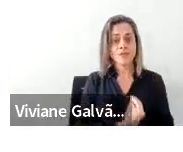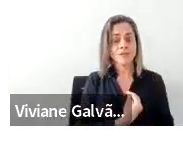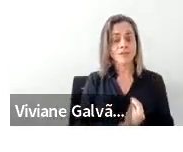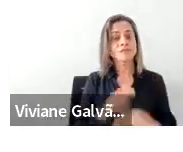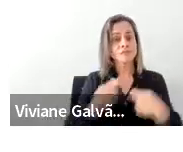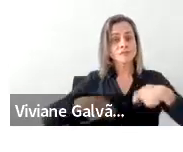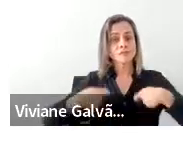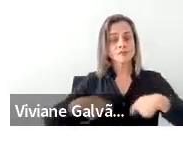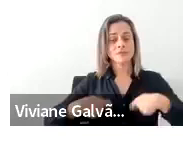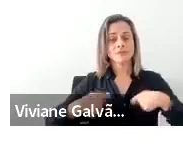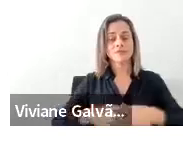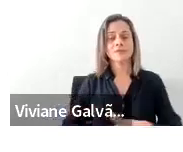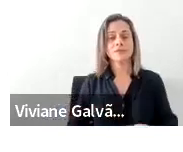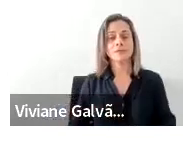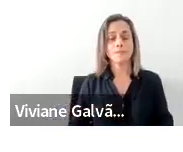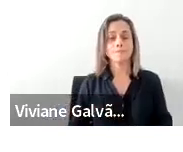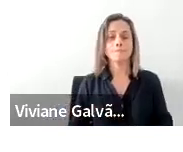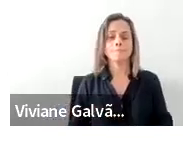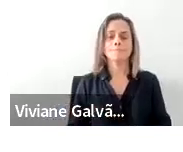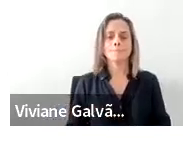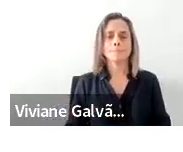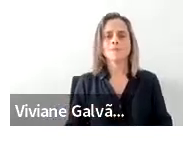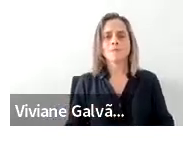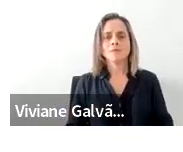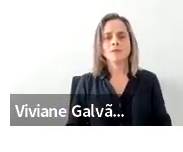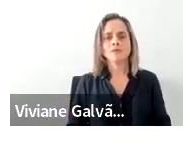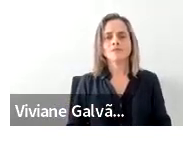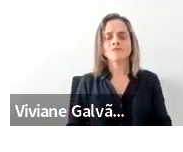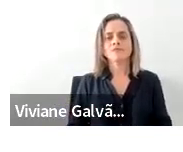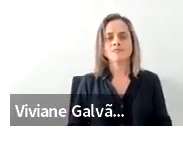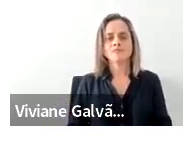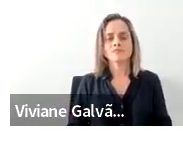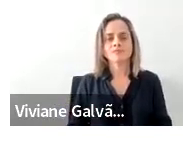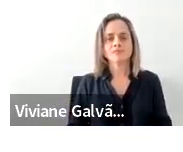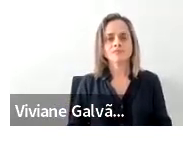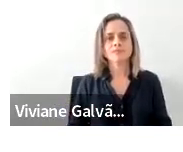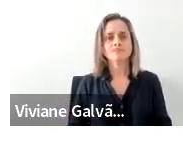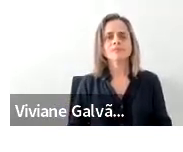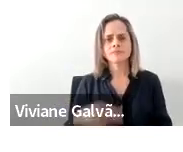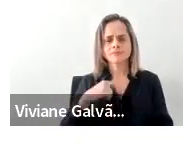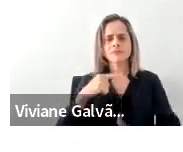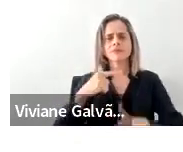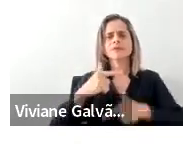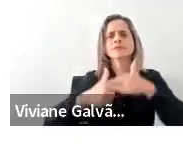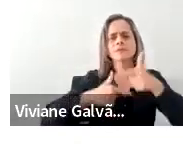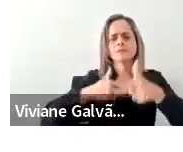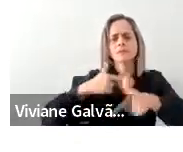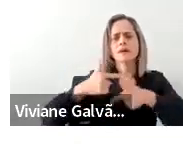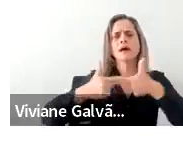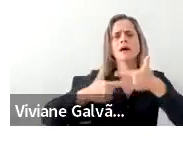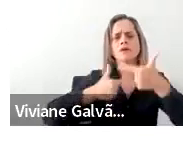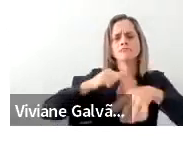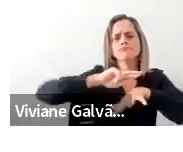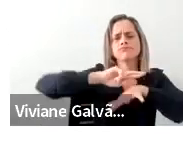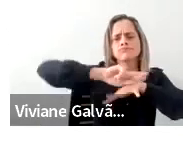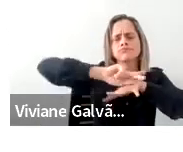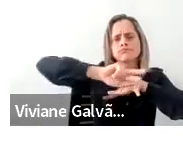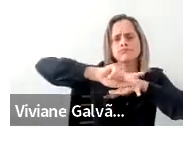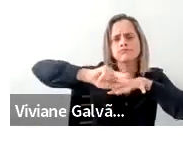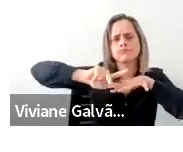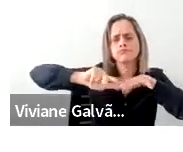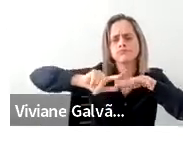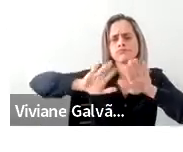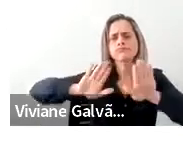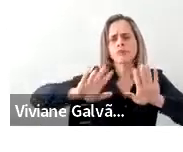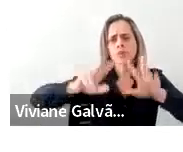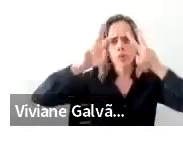Despite the diversity of his productive functions, he knows that they're only different forms of activity of one and the same